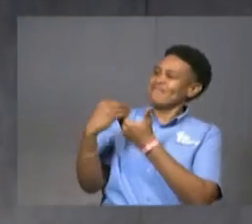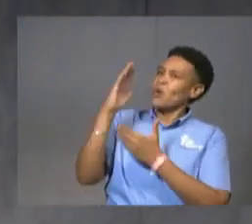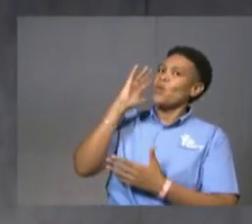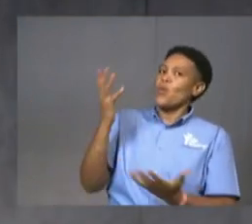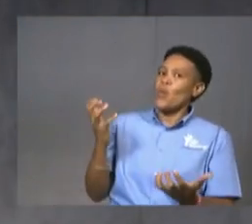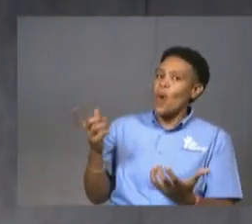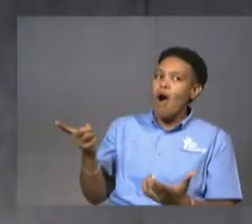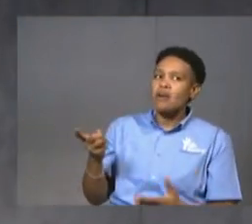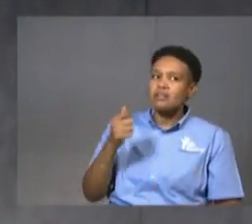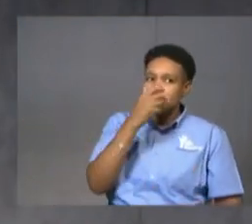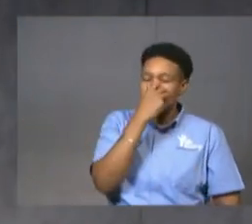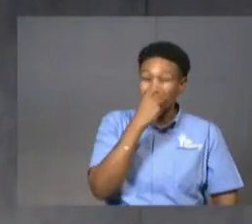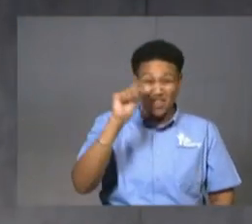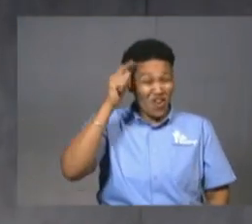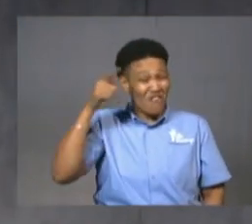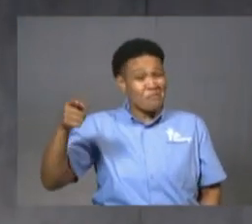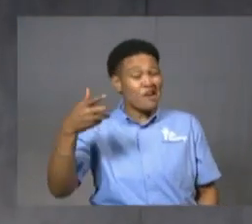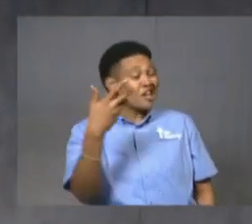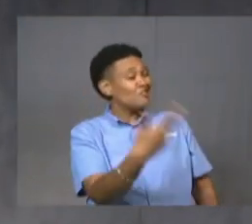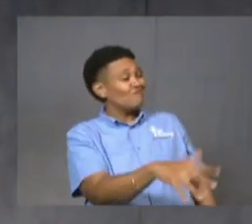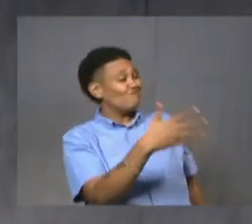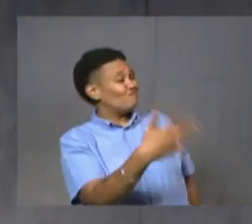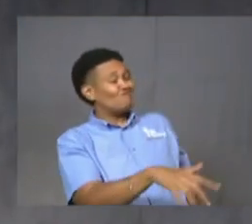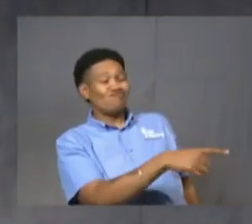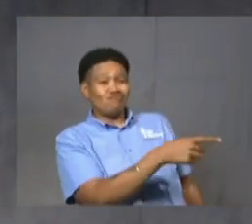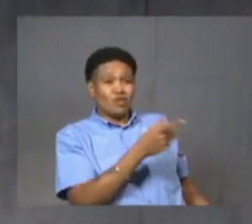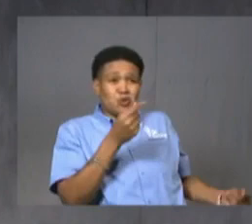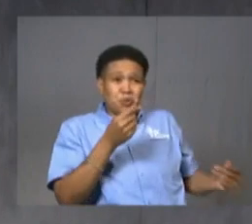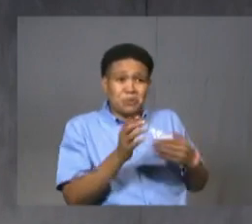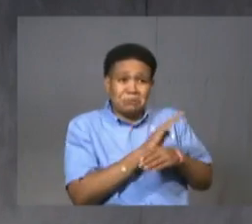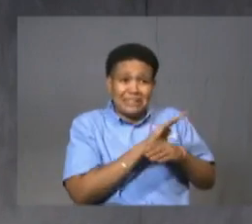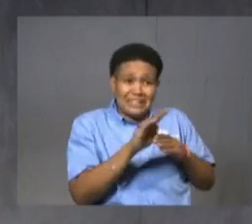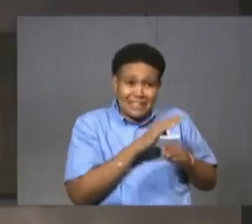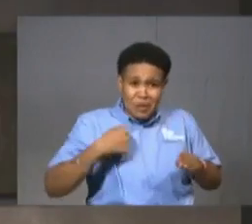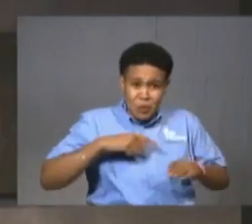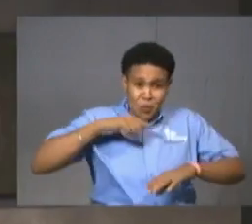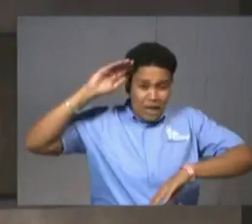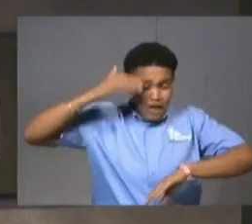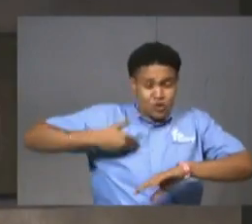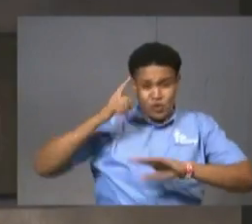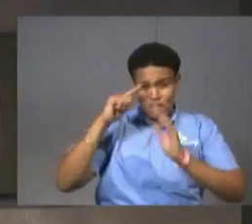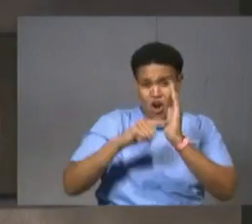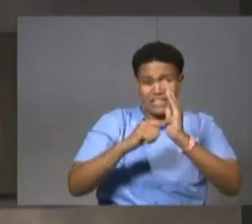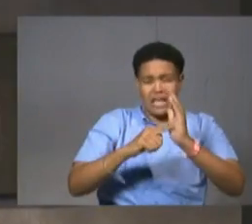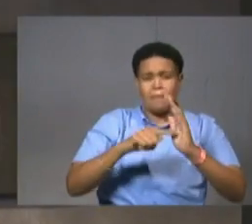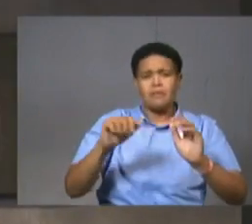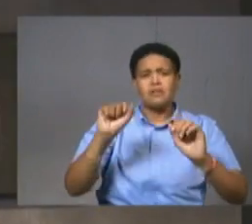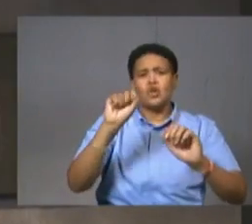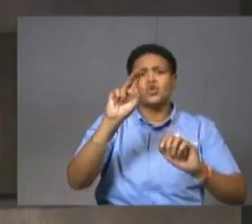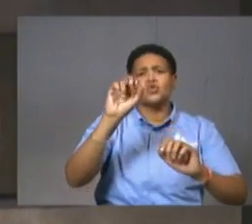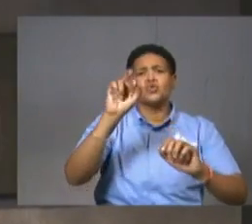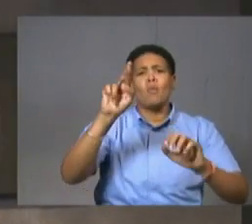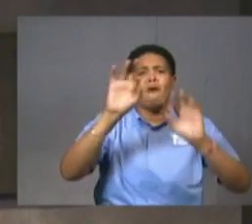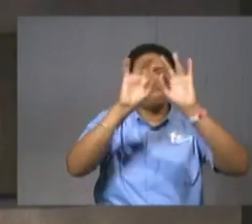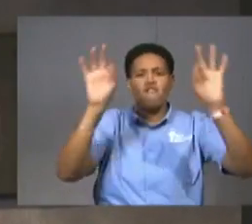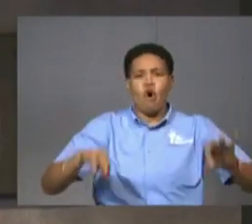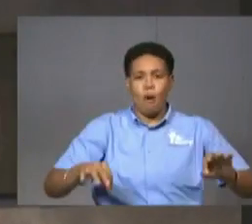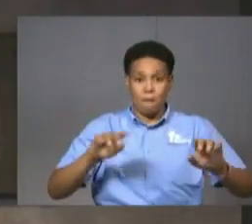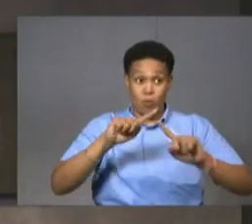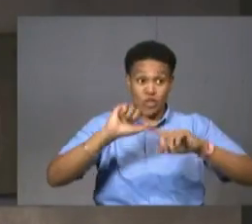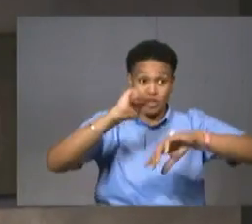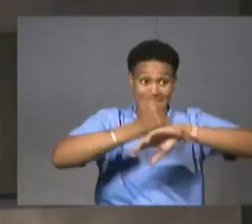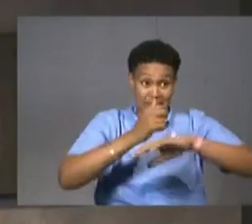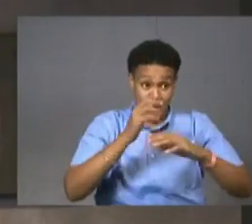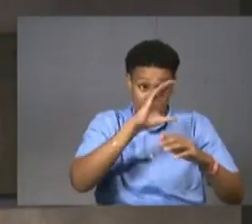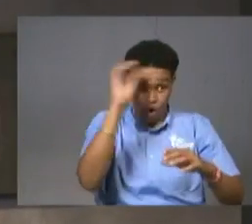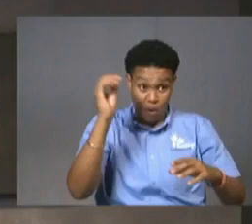the doing business, improving our ease of doing business rankings. We introduced, for example, a super form where when you form a company or you register